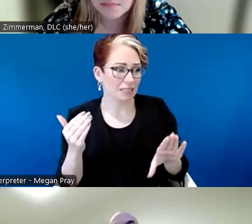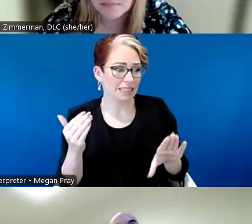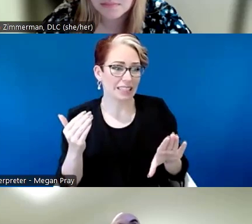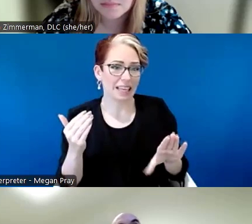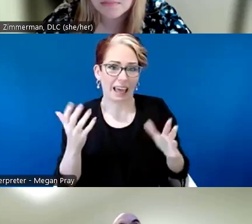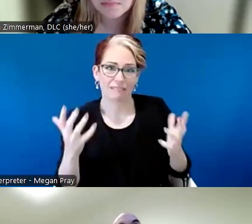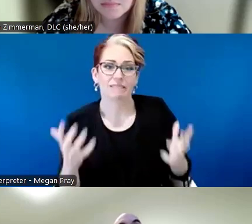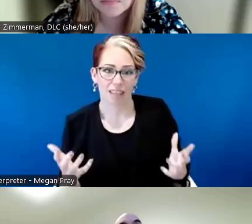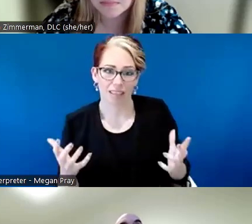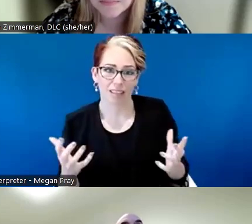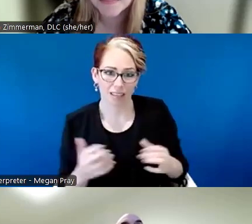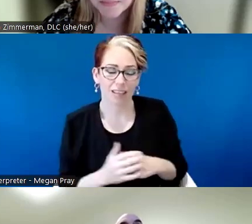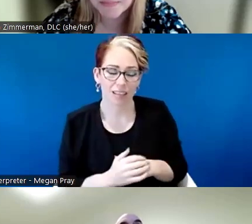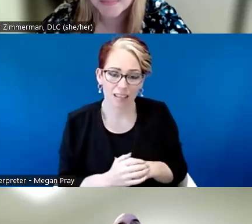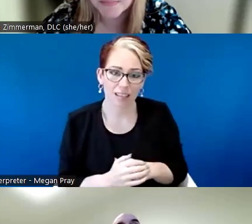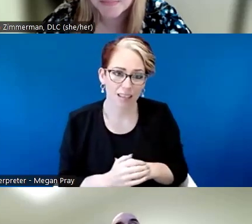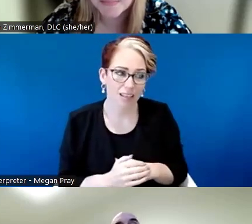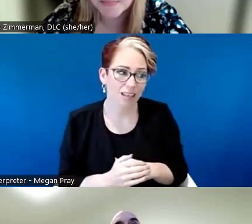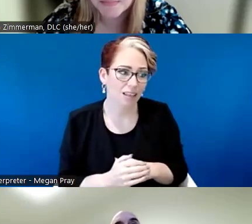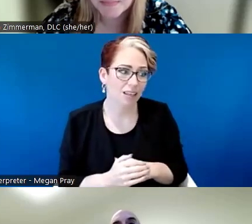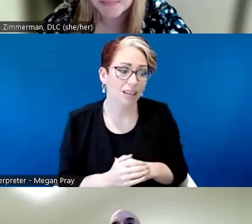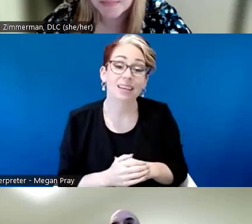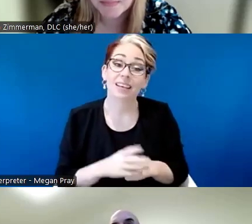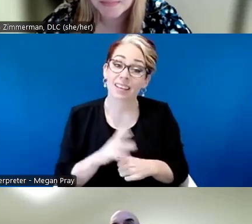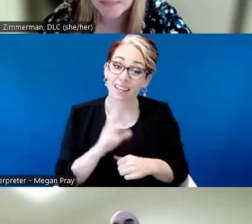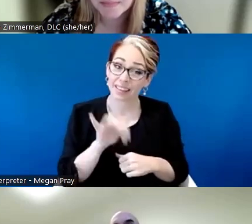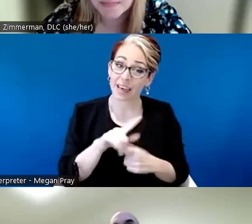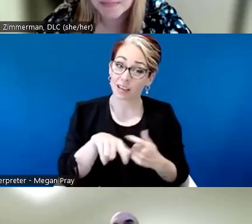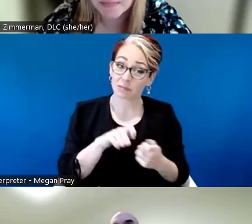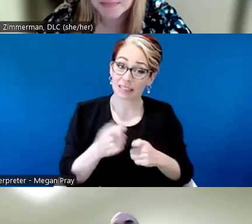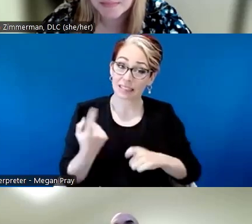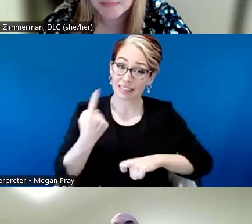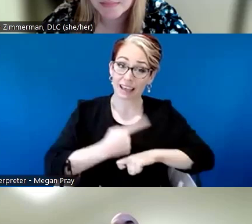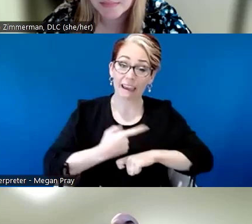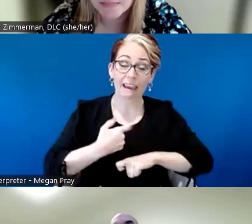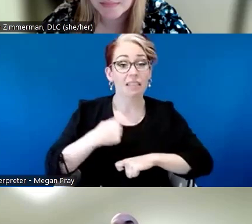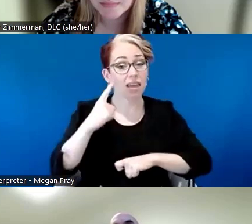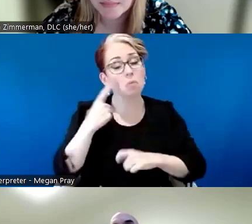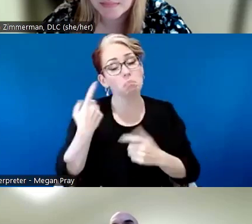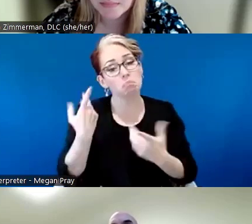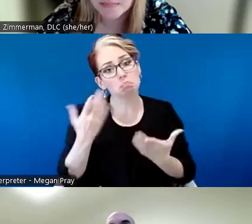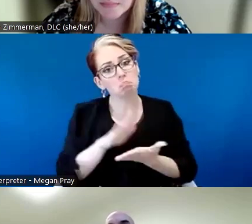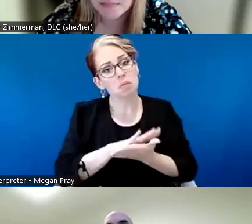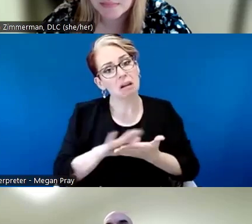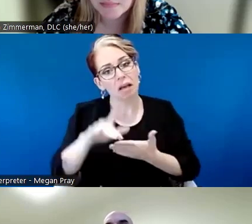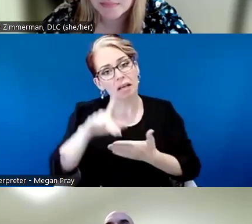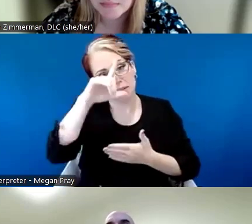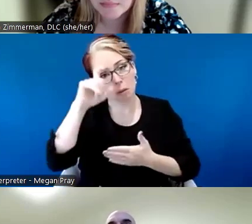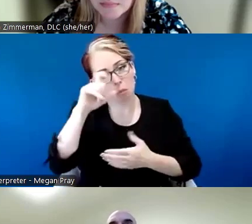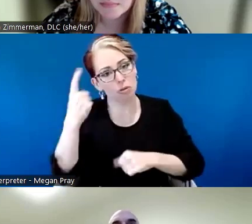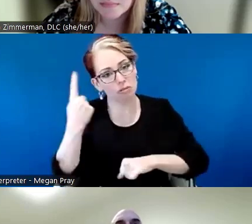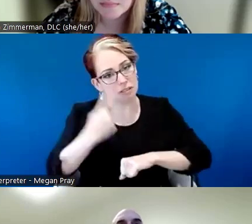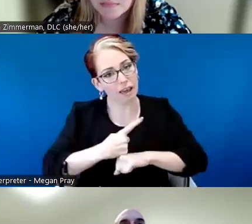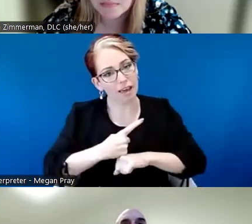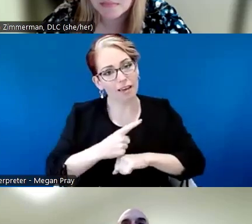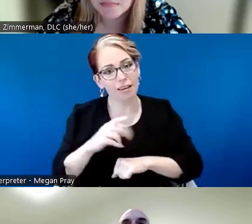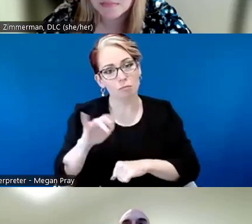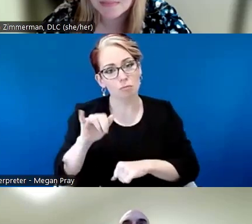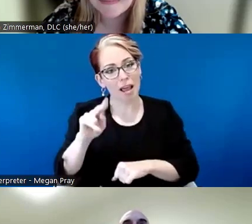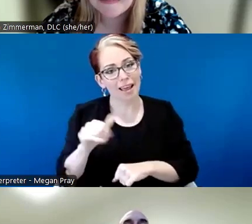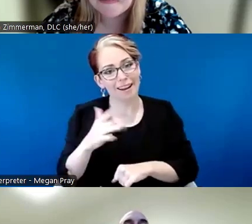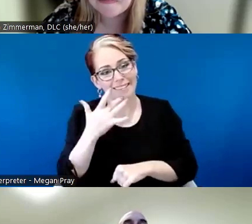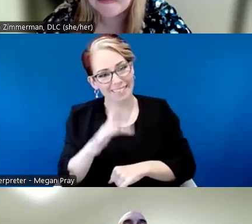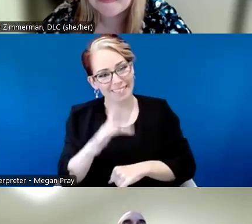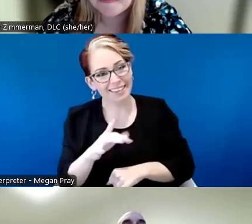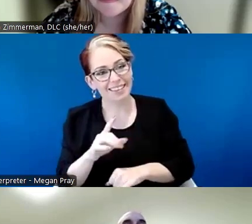heavy. Now, on this particular day, I think this was a nice day over the summer when Brianna was lucky enough to do this